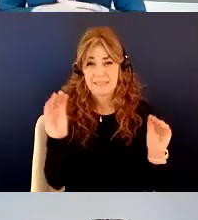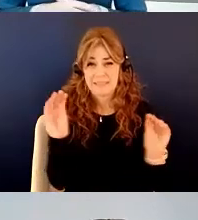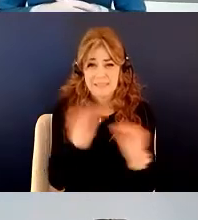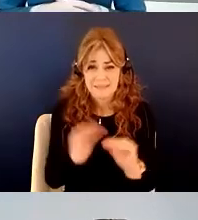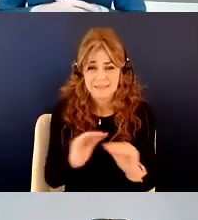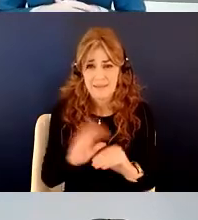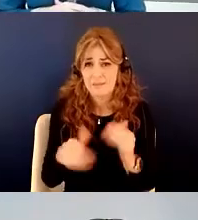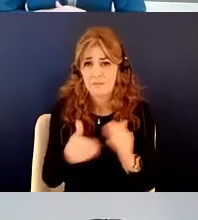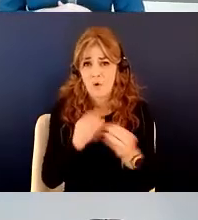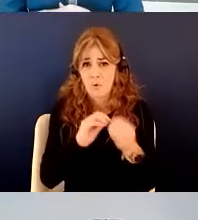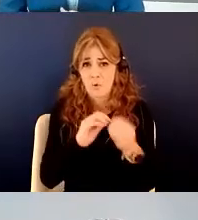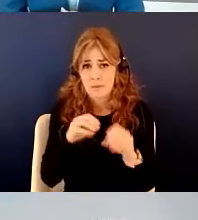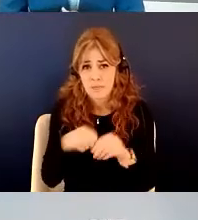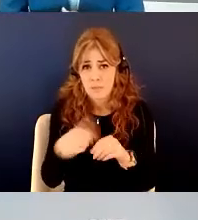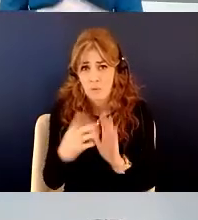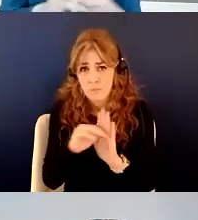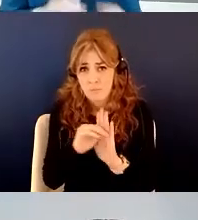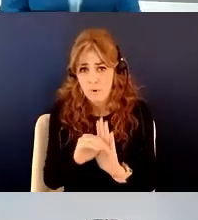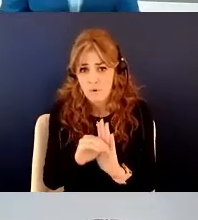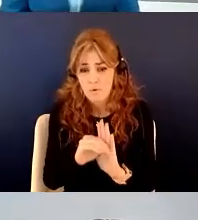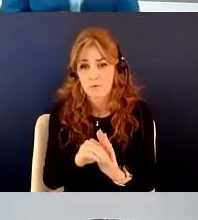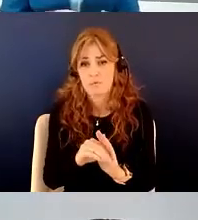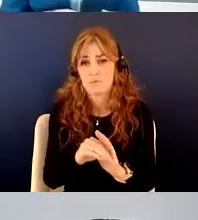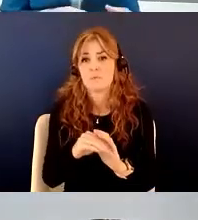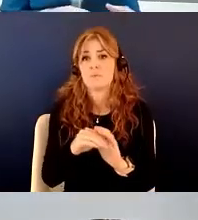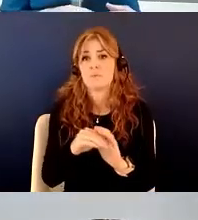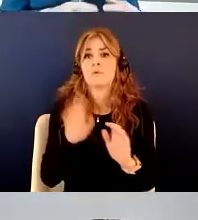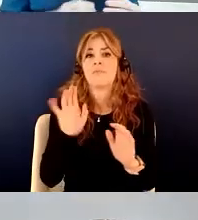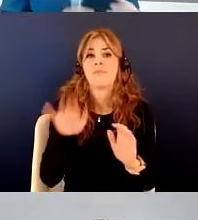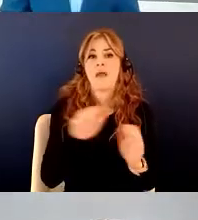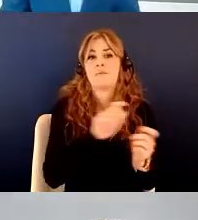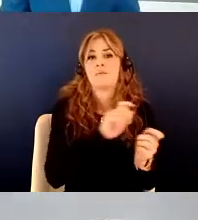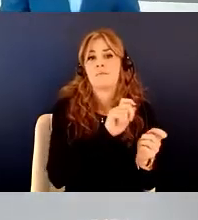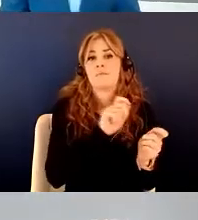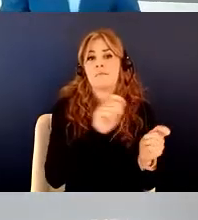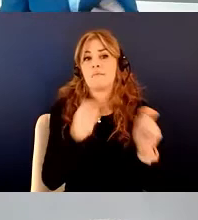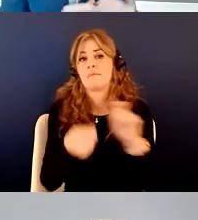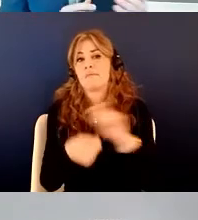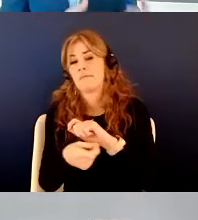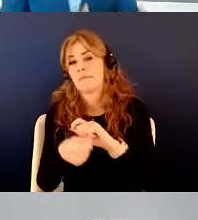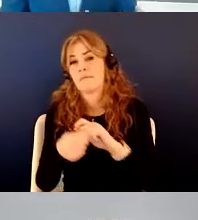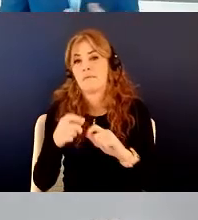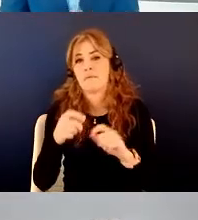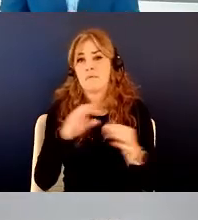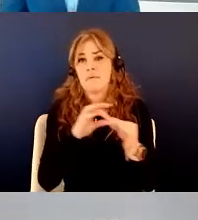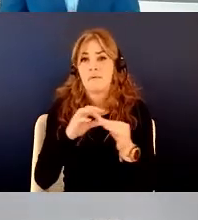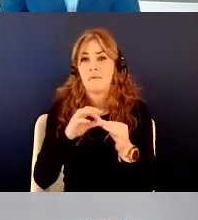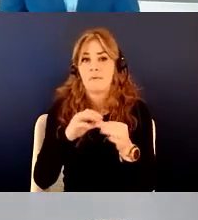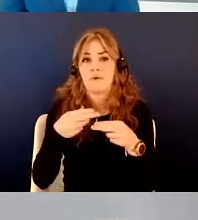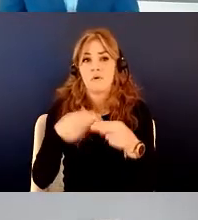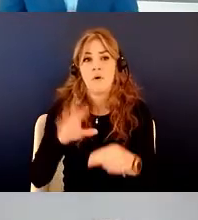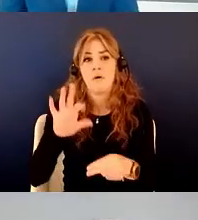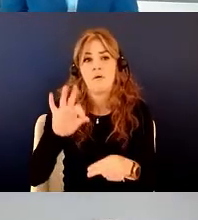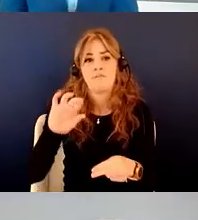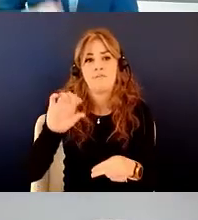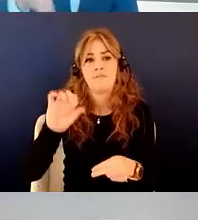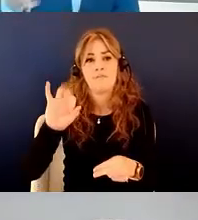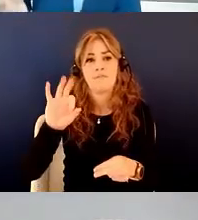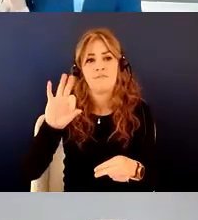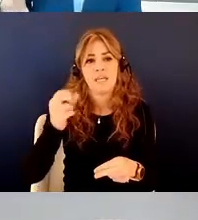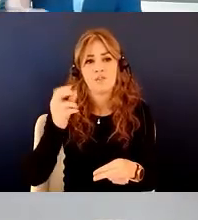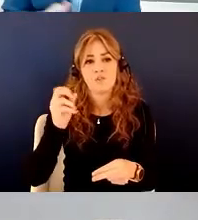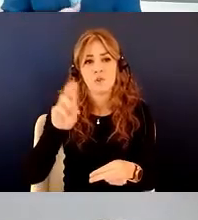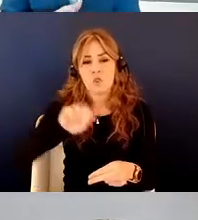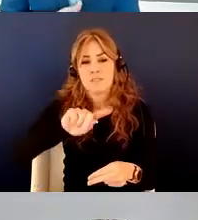correlations in one model, we transform the correlation into what's called the Fisher's Z. And there's a